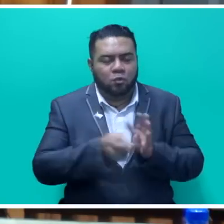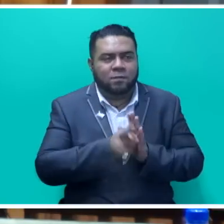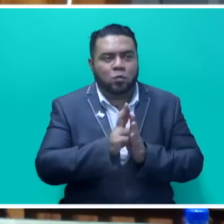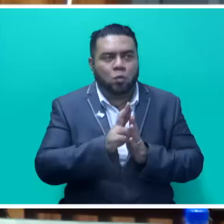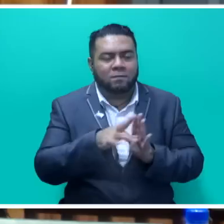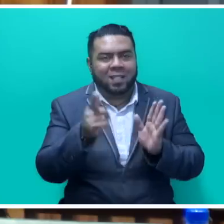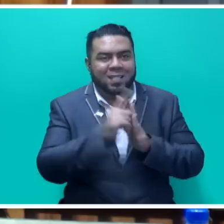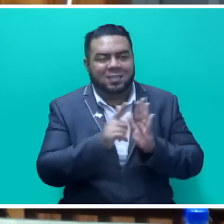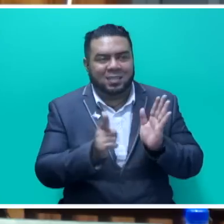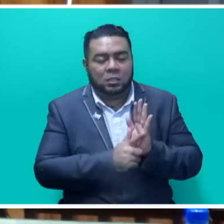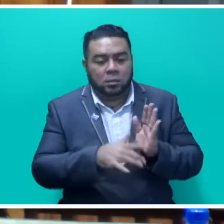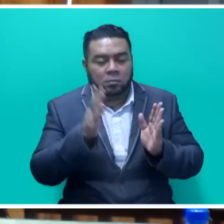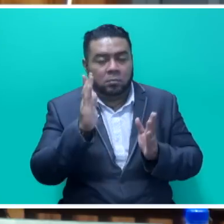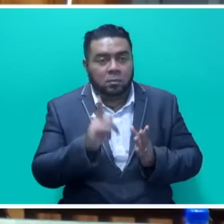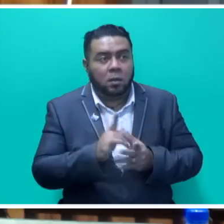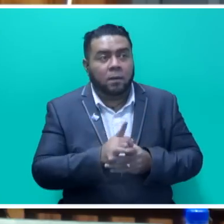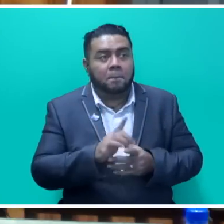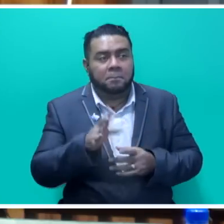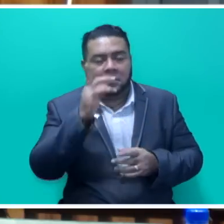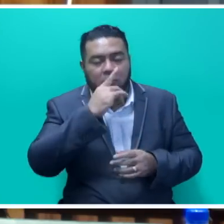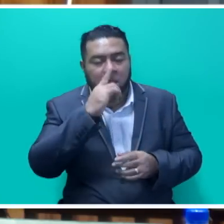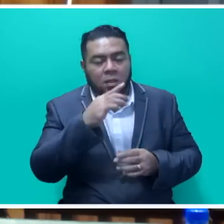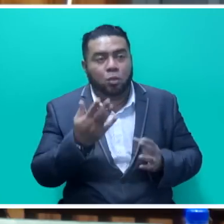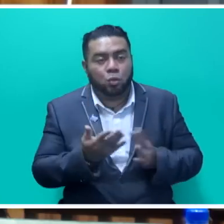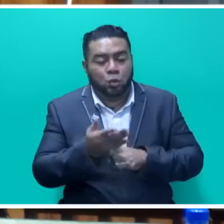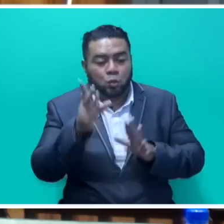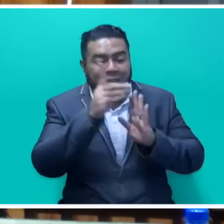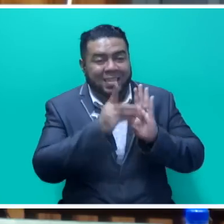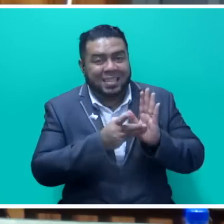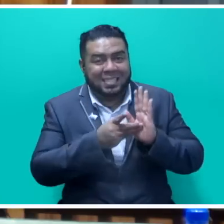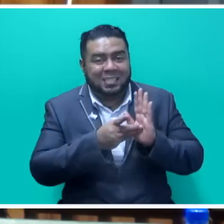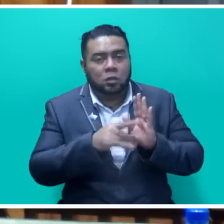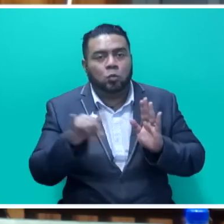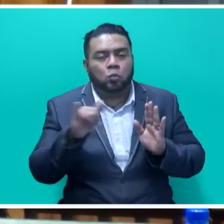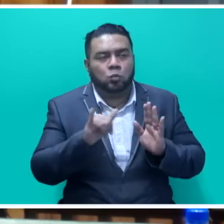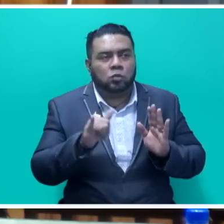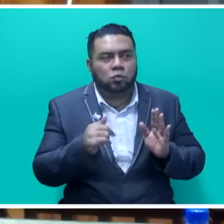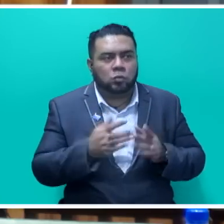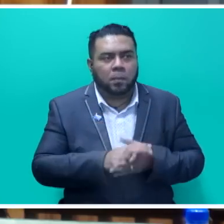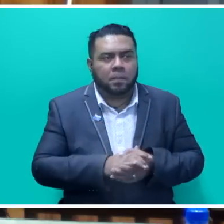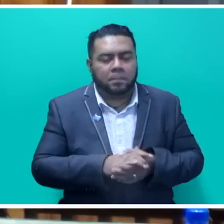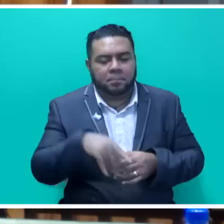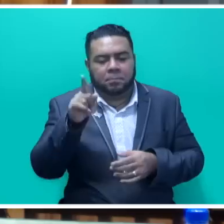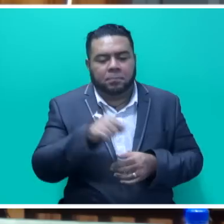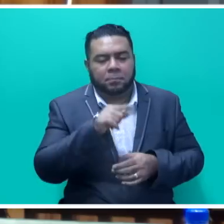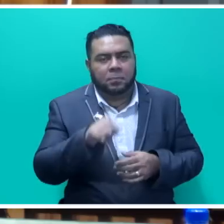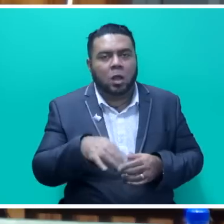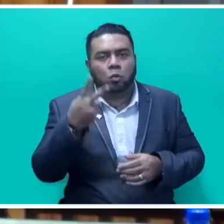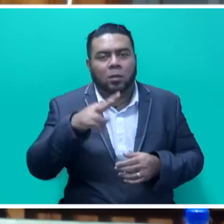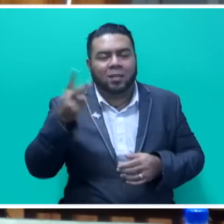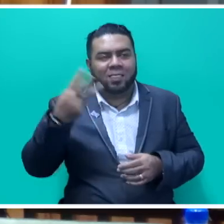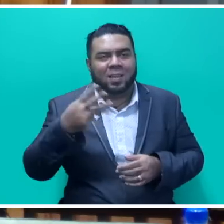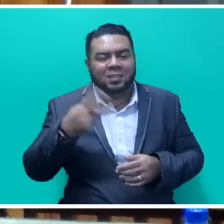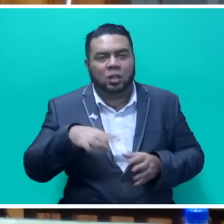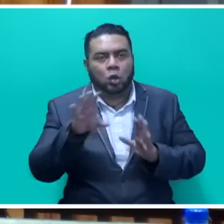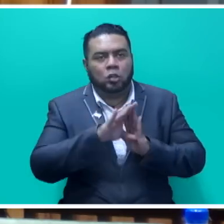of legislation imposed upon the people through decrees, which automatically became acts under the 2013 Constitution